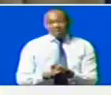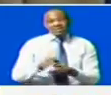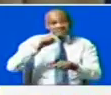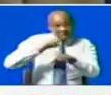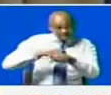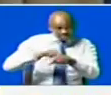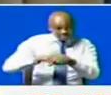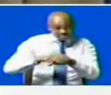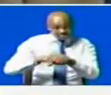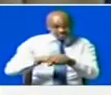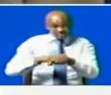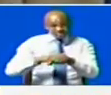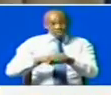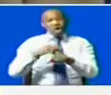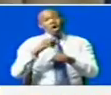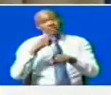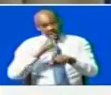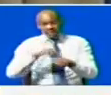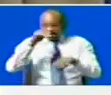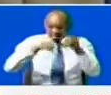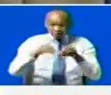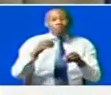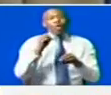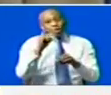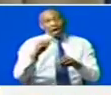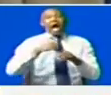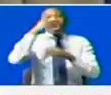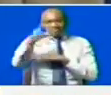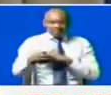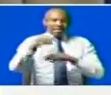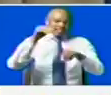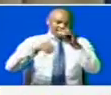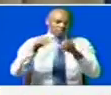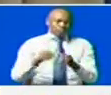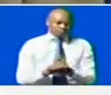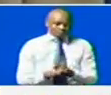during and even after the elections.